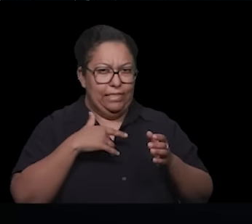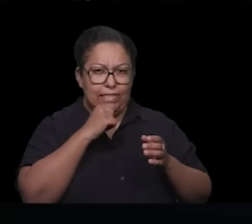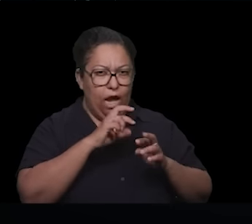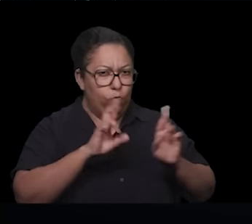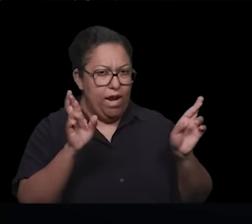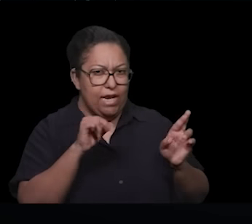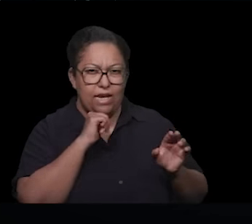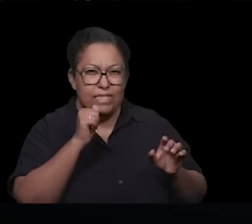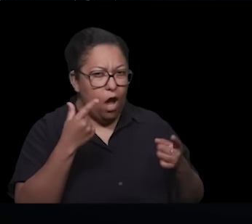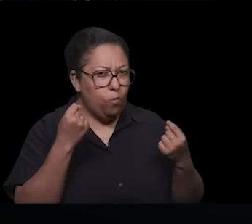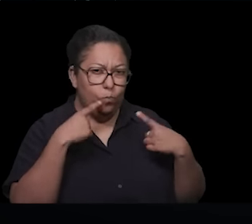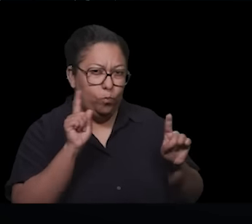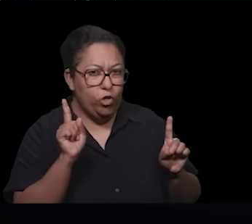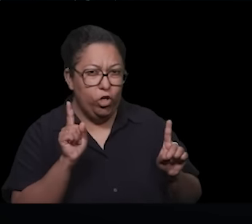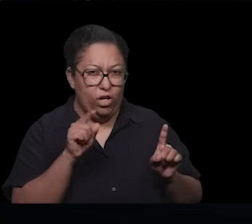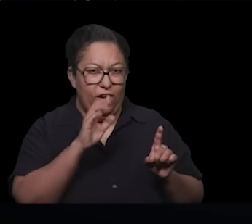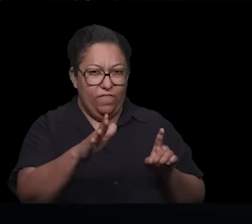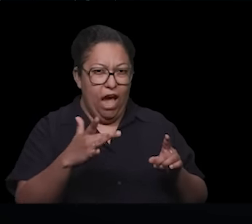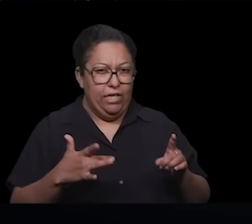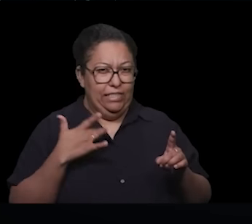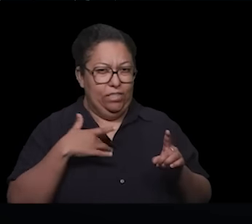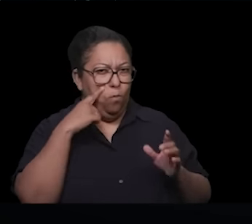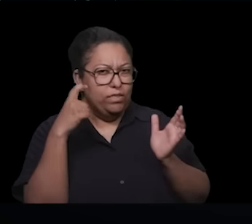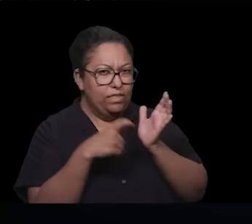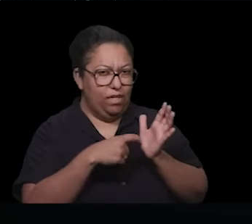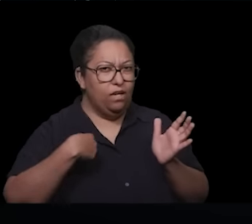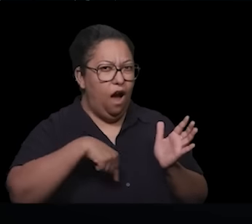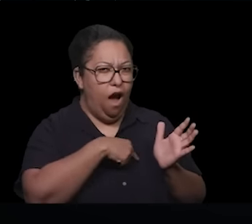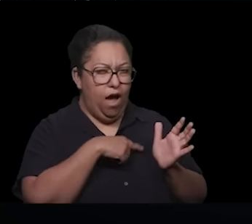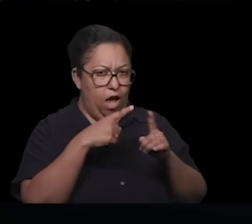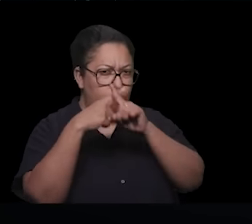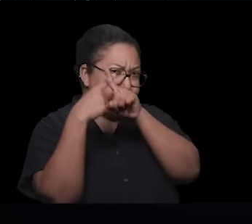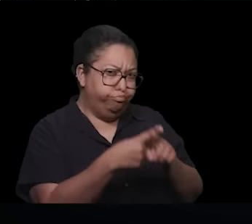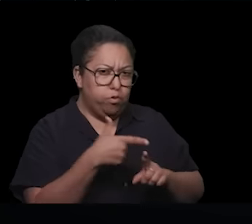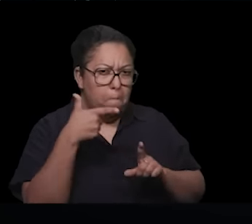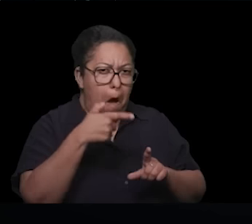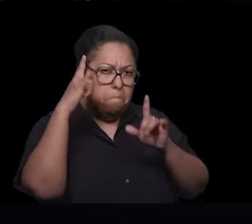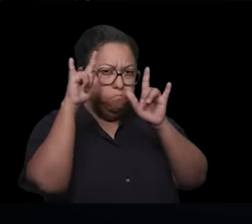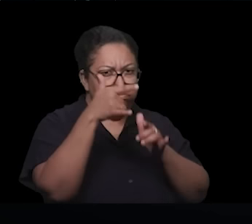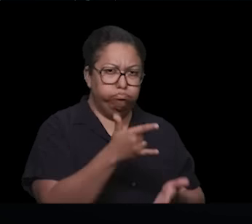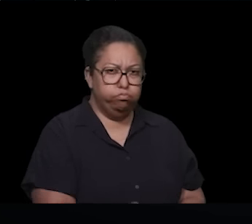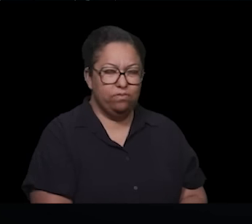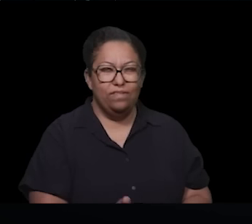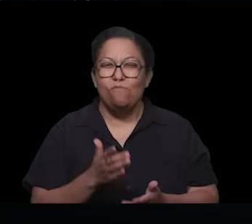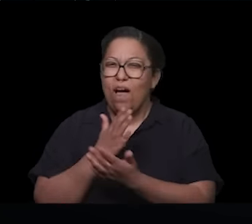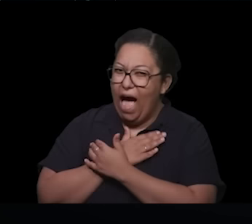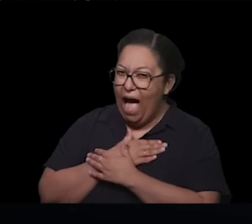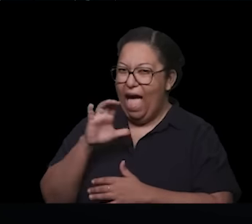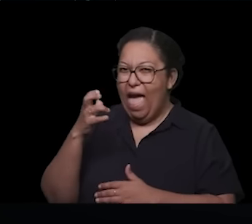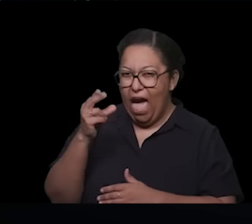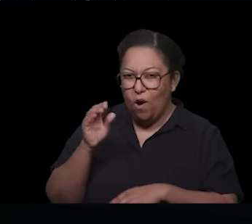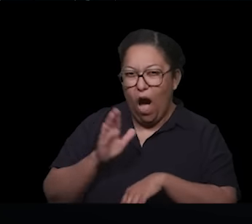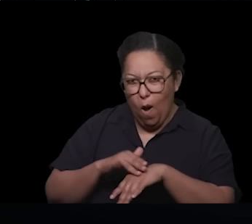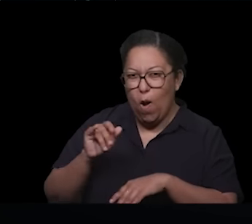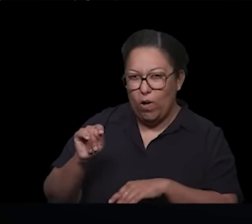deactivated yet. This isn't going to work. Their proximity sensors will detect us and shoot us down.